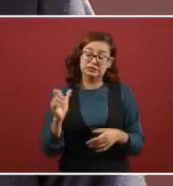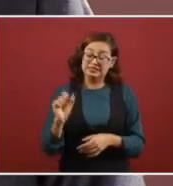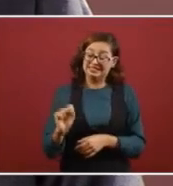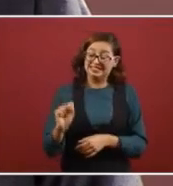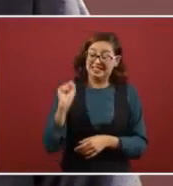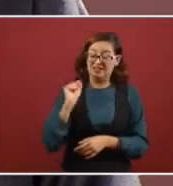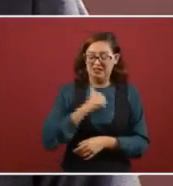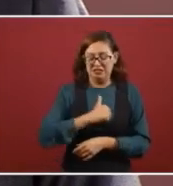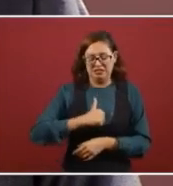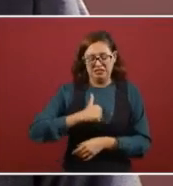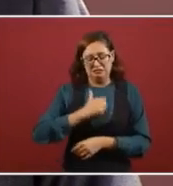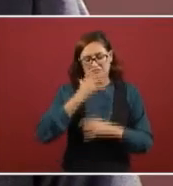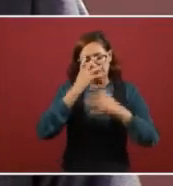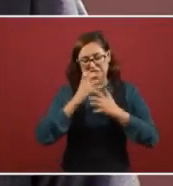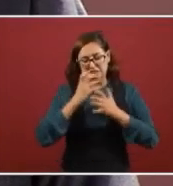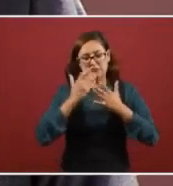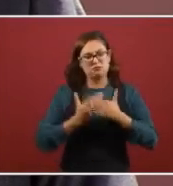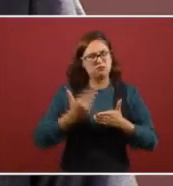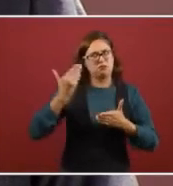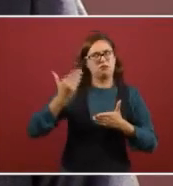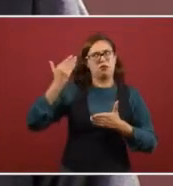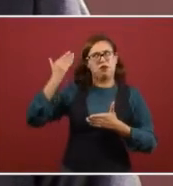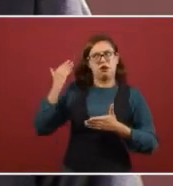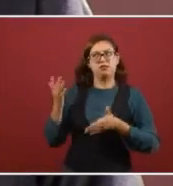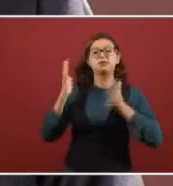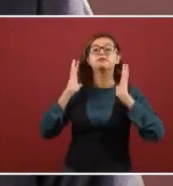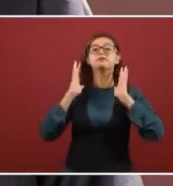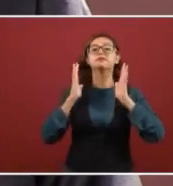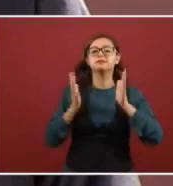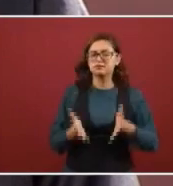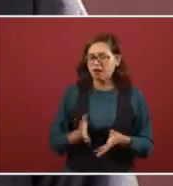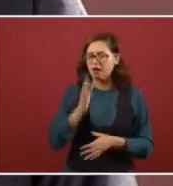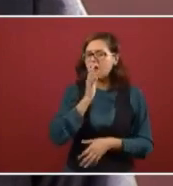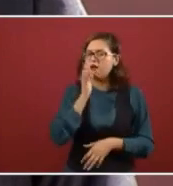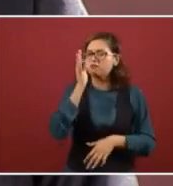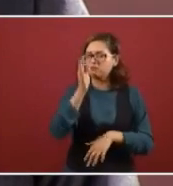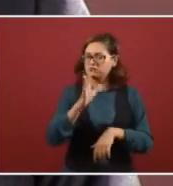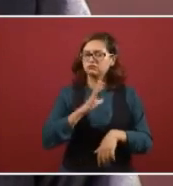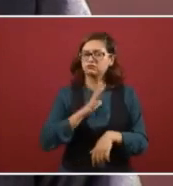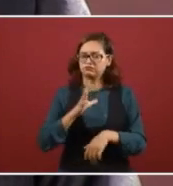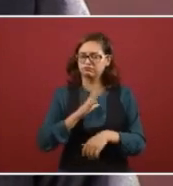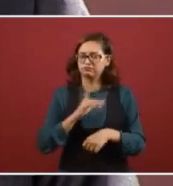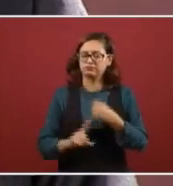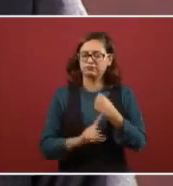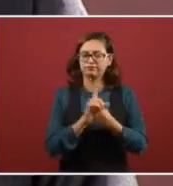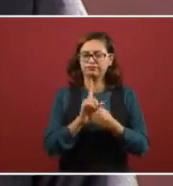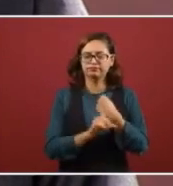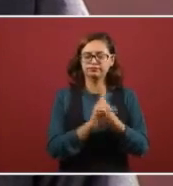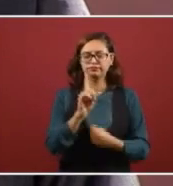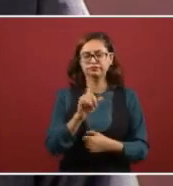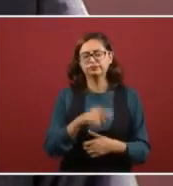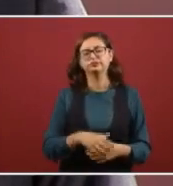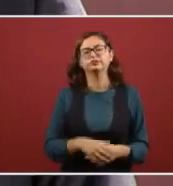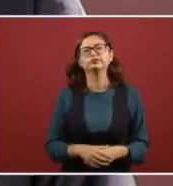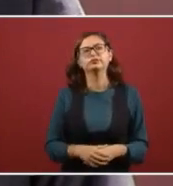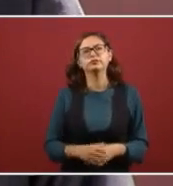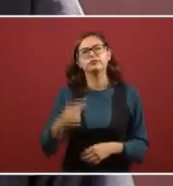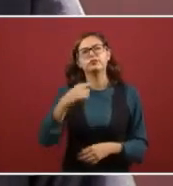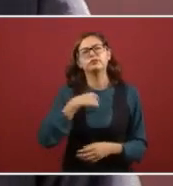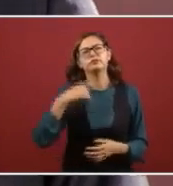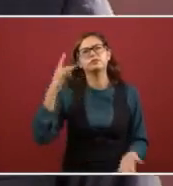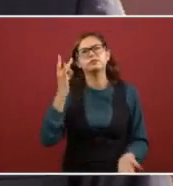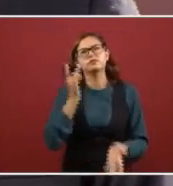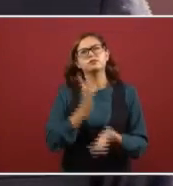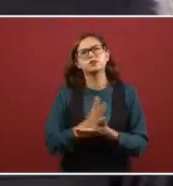before ya se these había lamentable dado acts, esta situación. in this situation, Yo solo I just